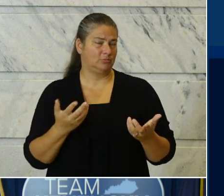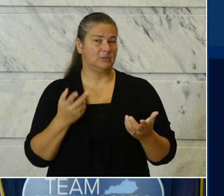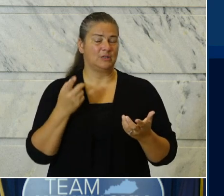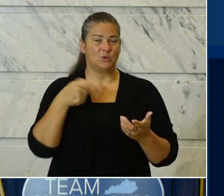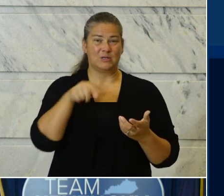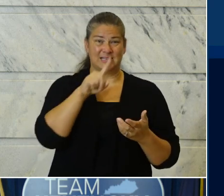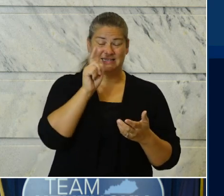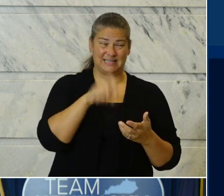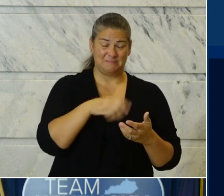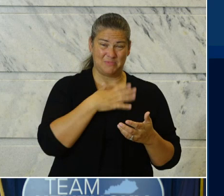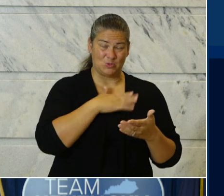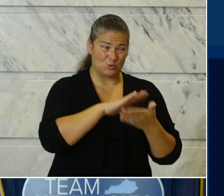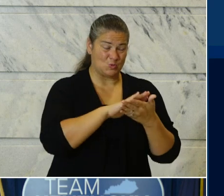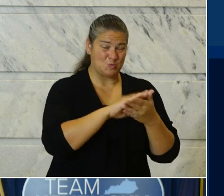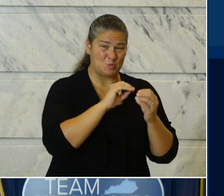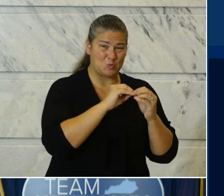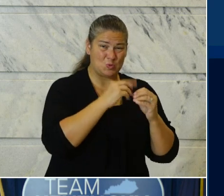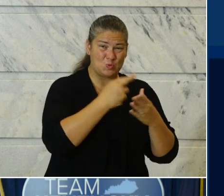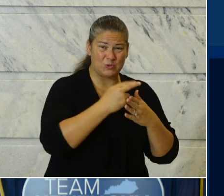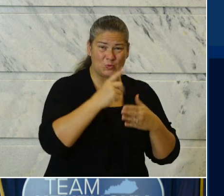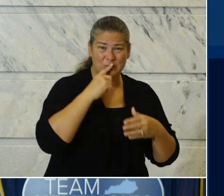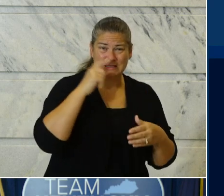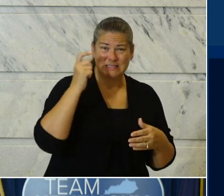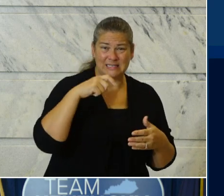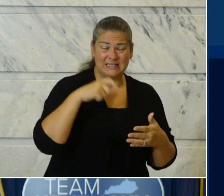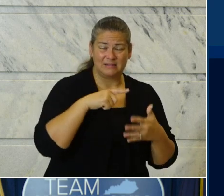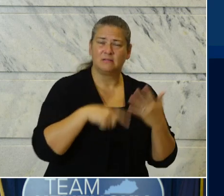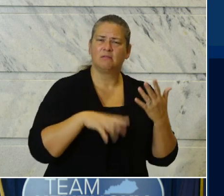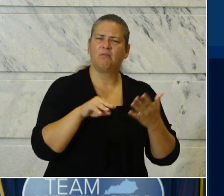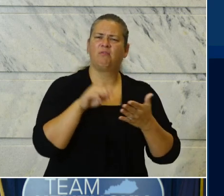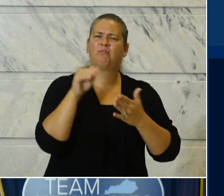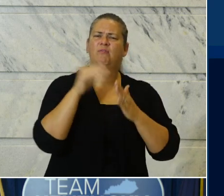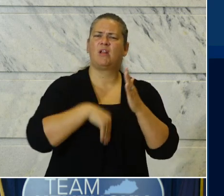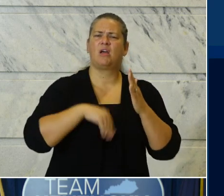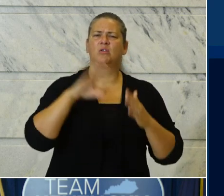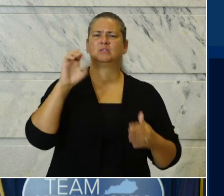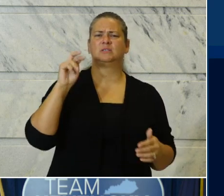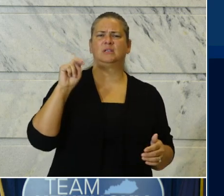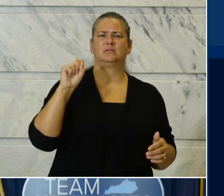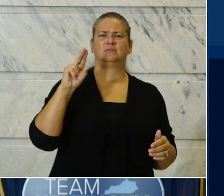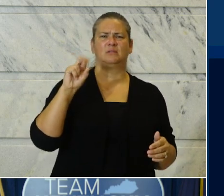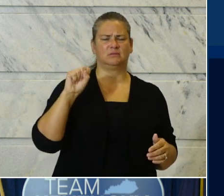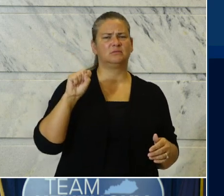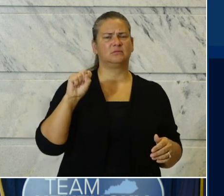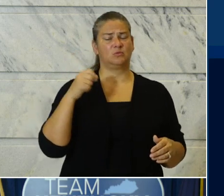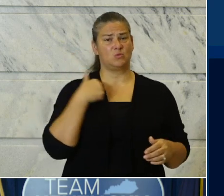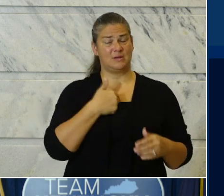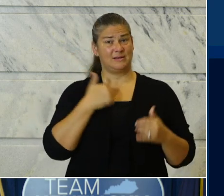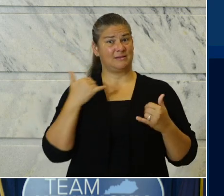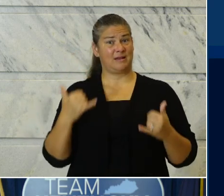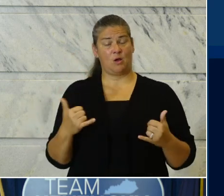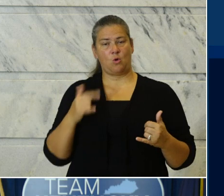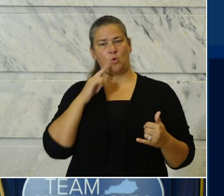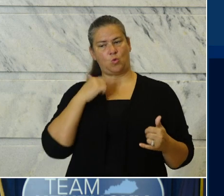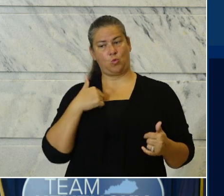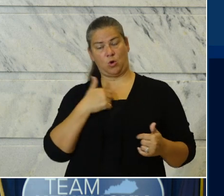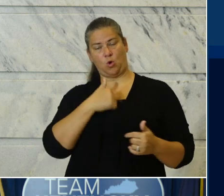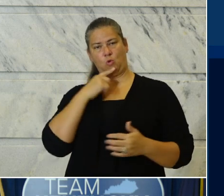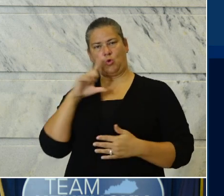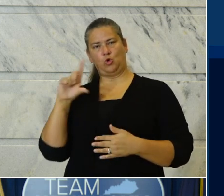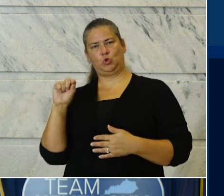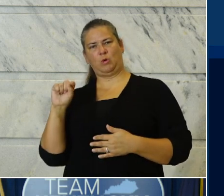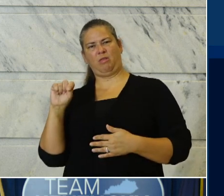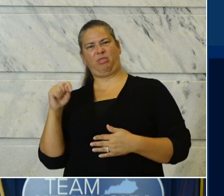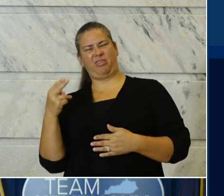in our schools, make sure that you fill out that census and move us up the line. We are right now ranked 20th. I'm